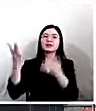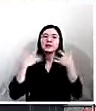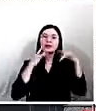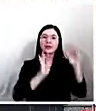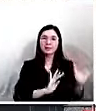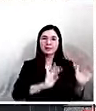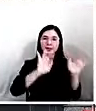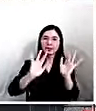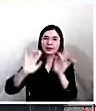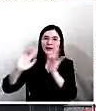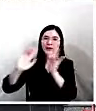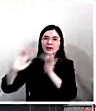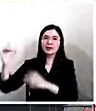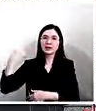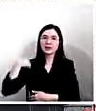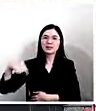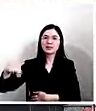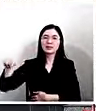Have